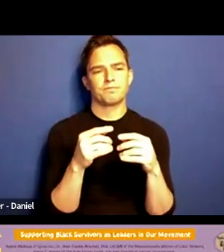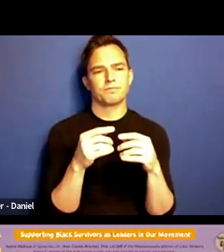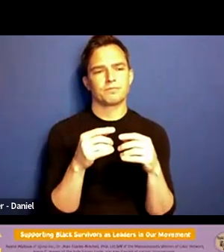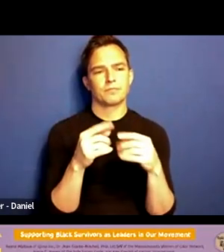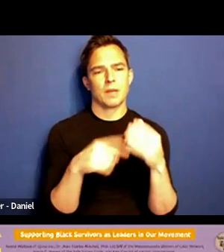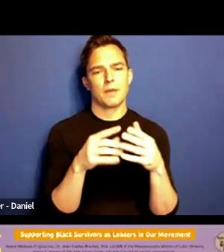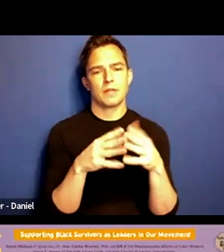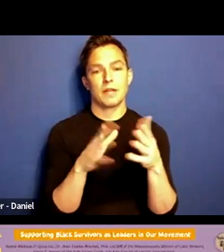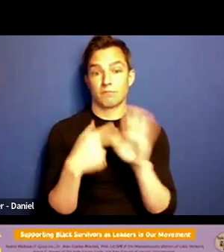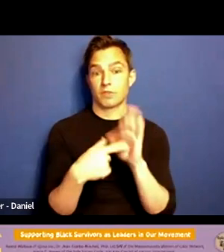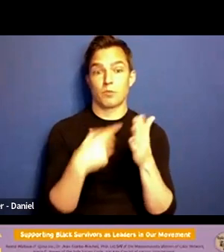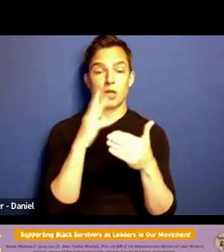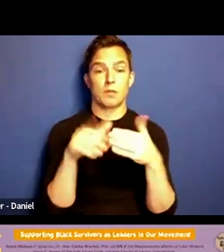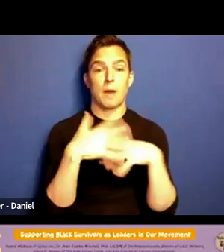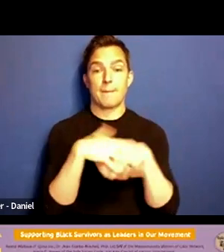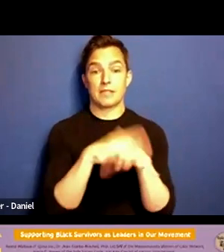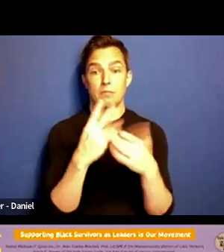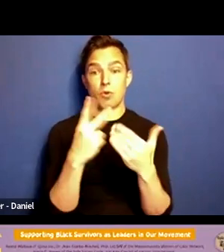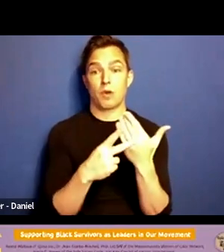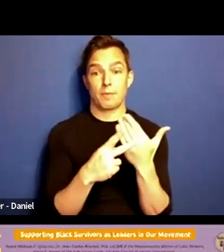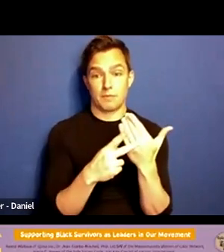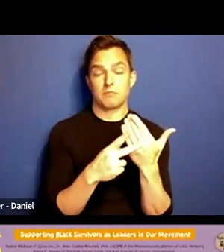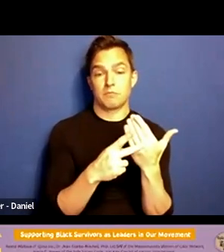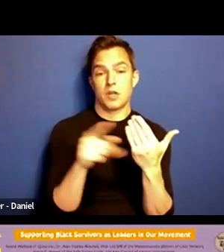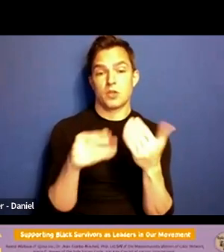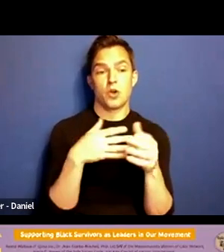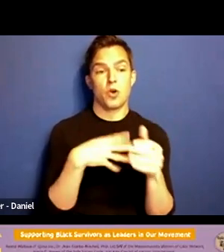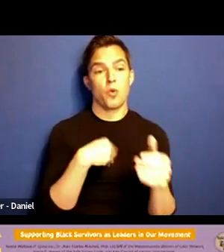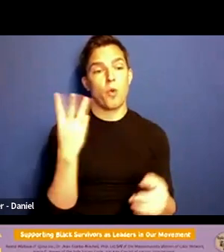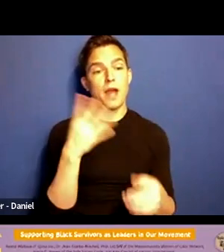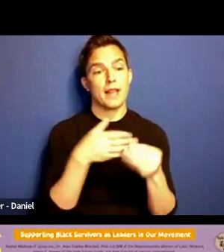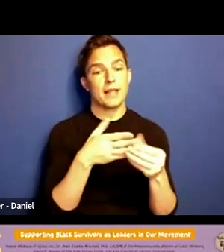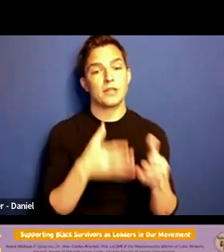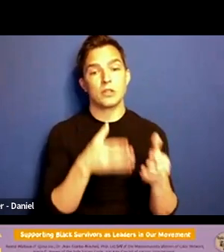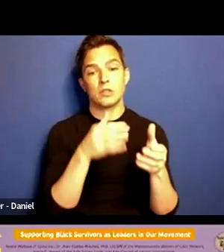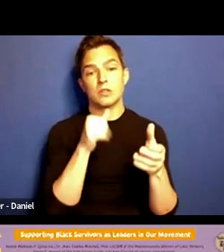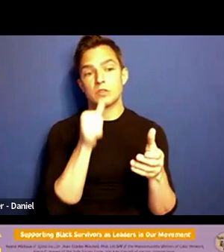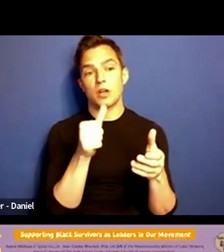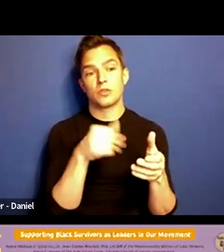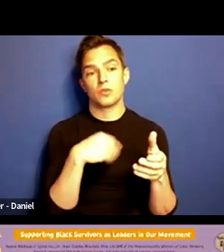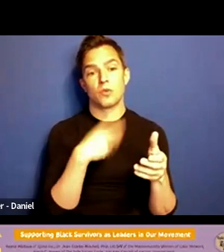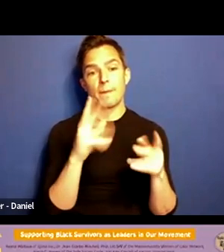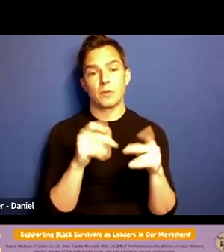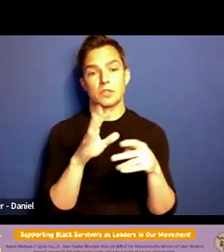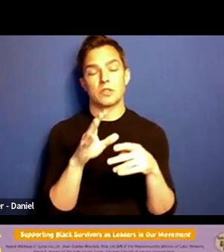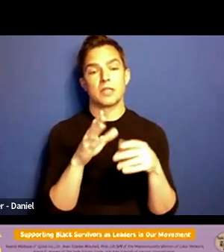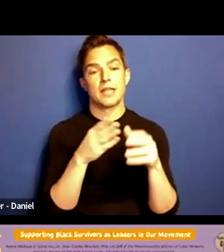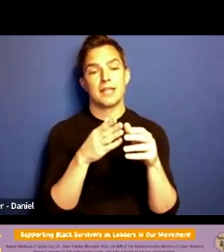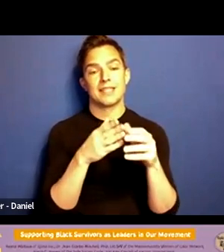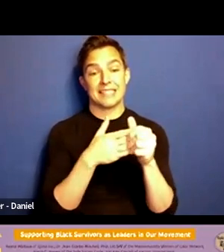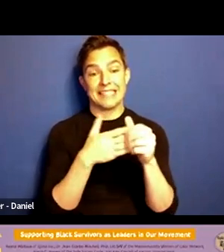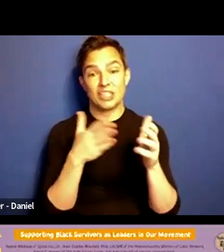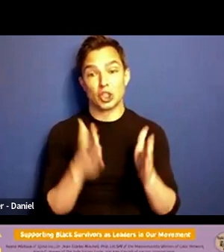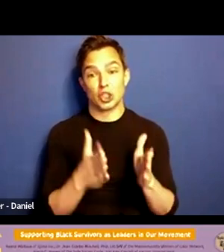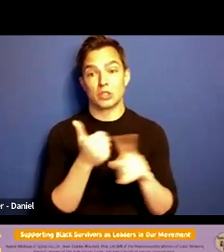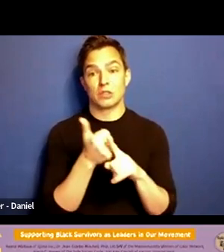for instance, we're talking about a mainstream program and you're a white leader or non-Black person of color leader, what does that look like in terms